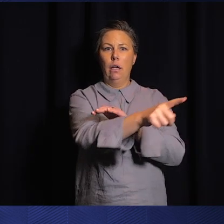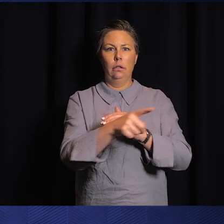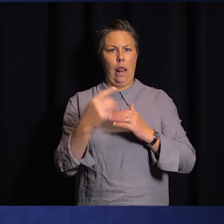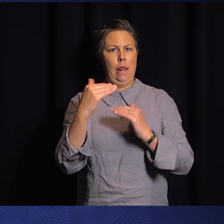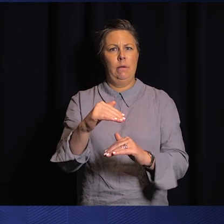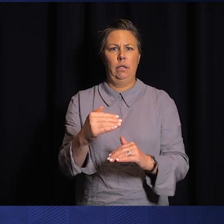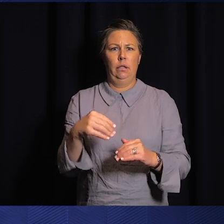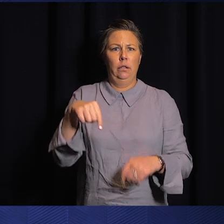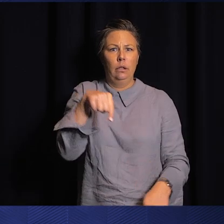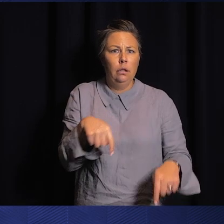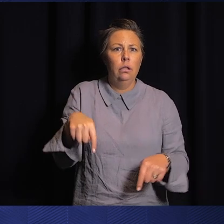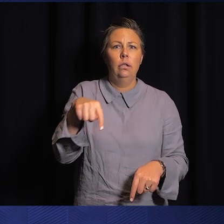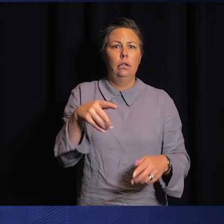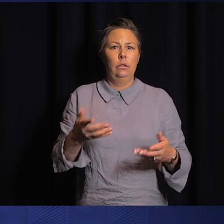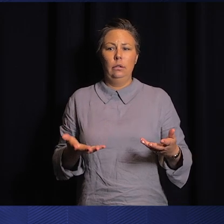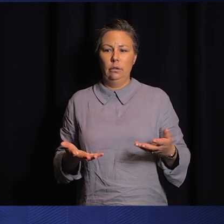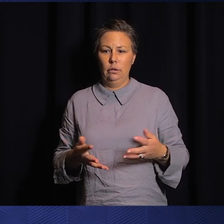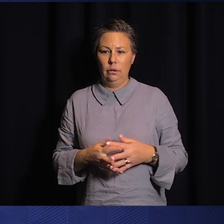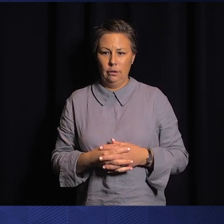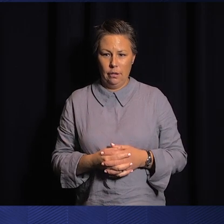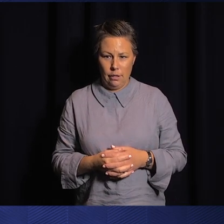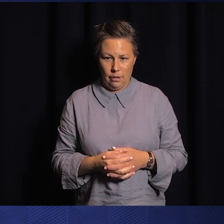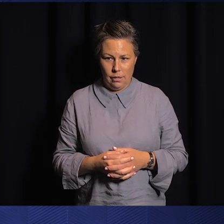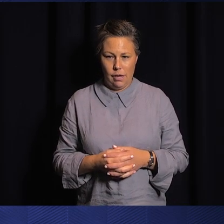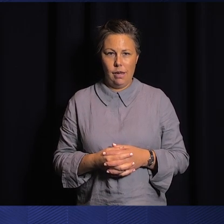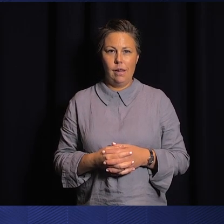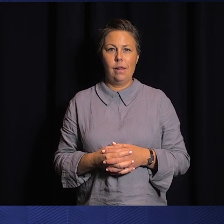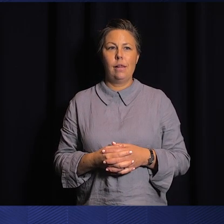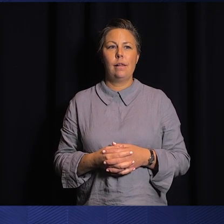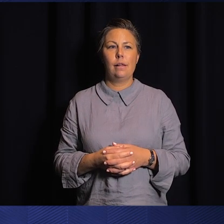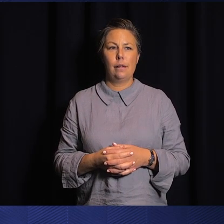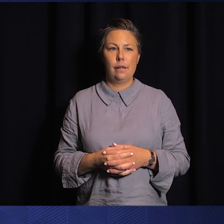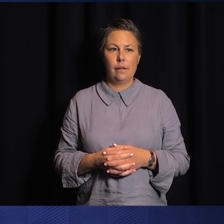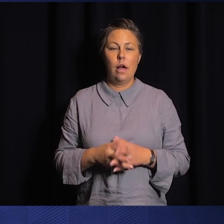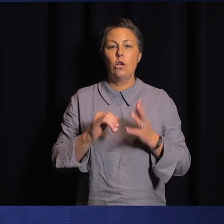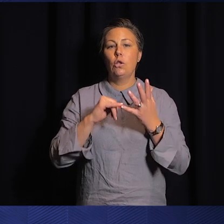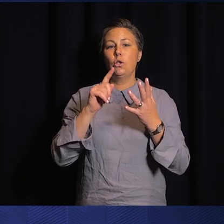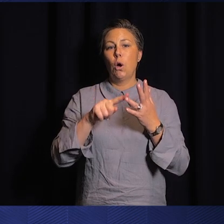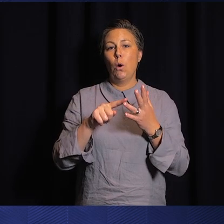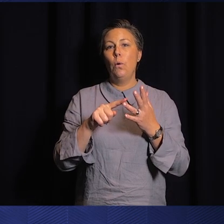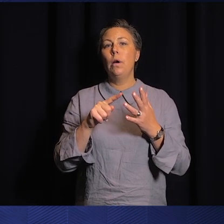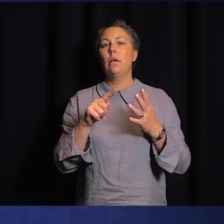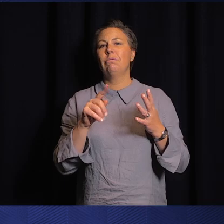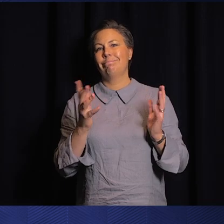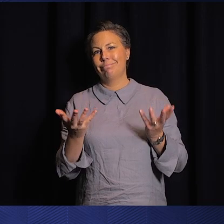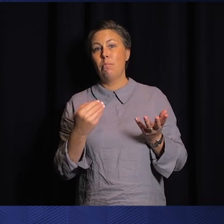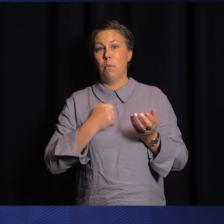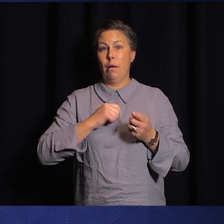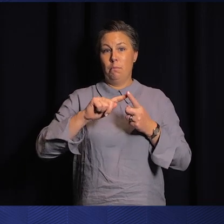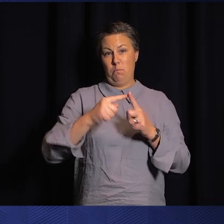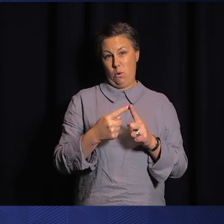tell you about all these different affected groups, but also let me, on the last bullet, is that there